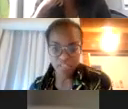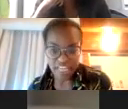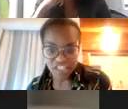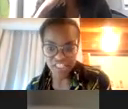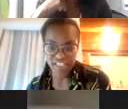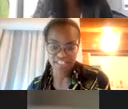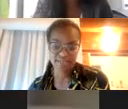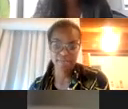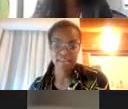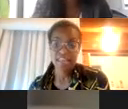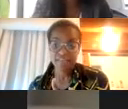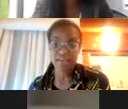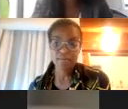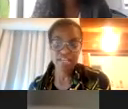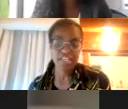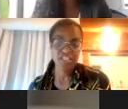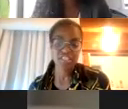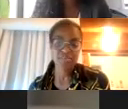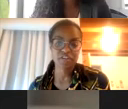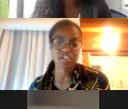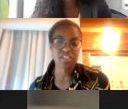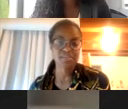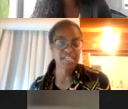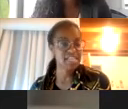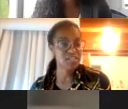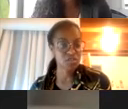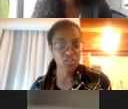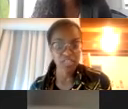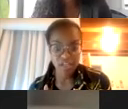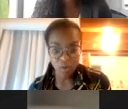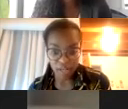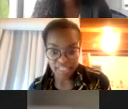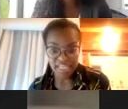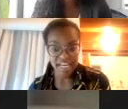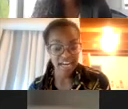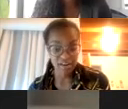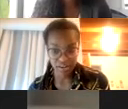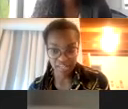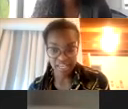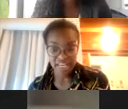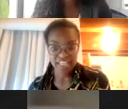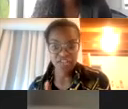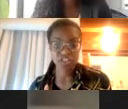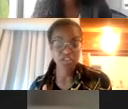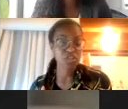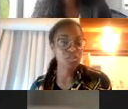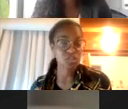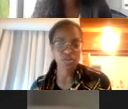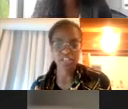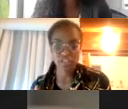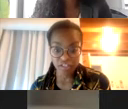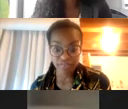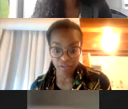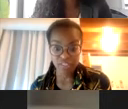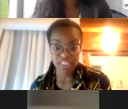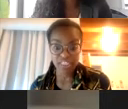the deportation system, the family regulation system functions to maintain structural inequality and hierarchy. It's structured to ensure